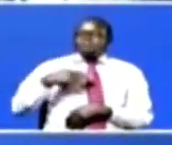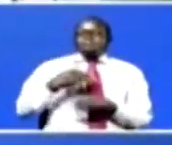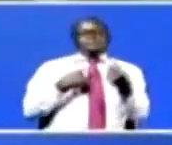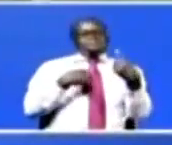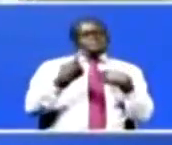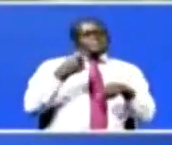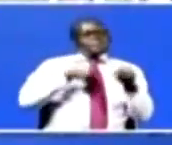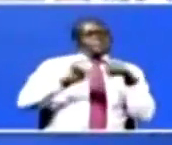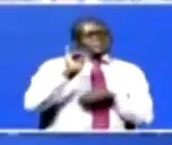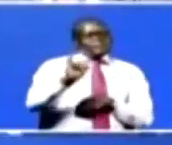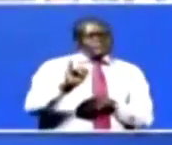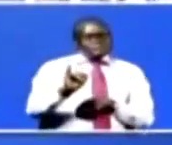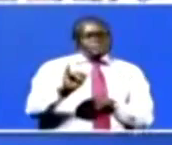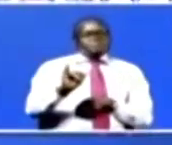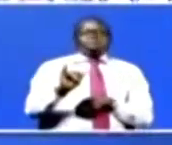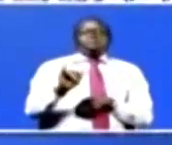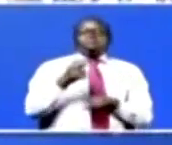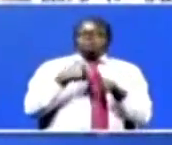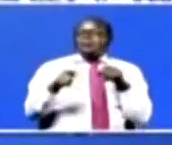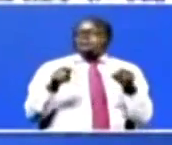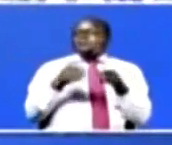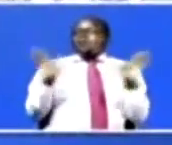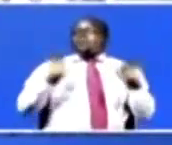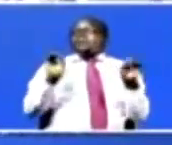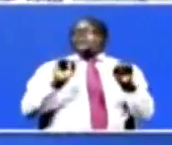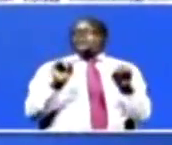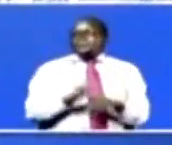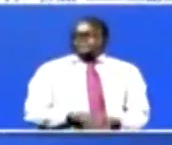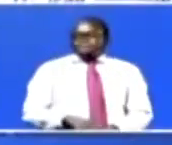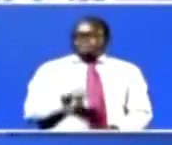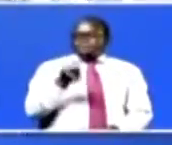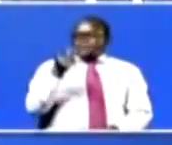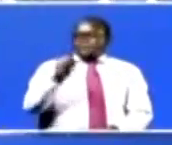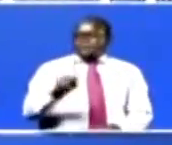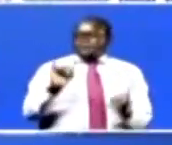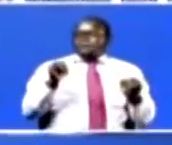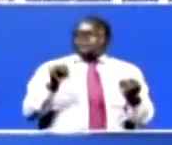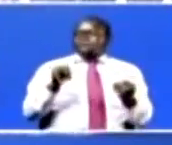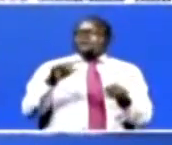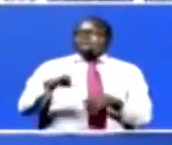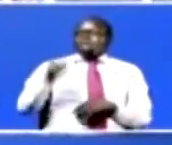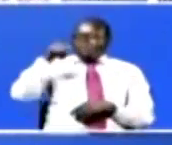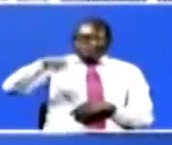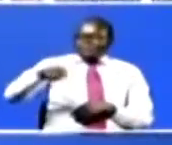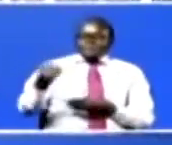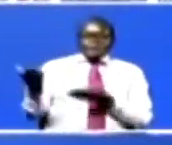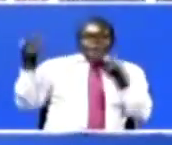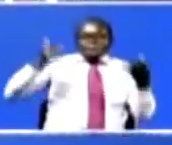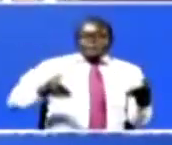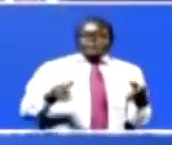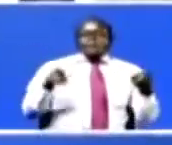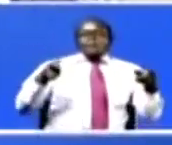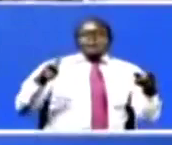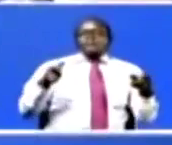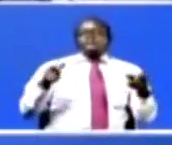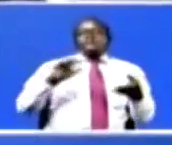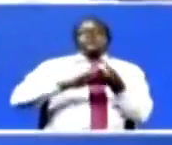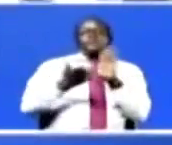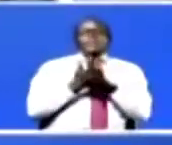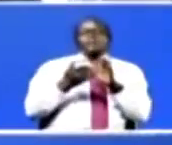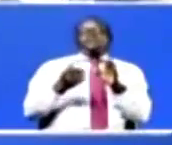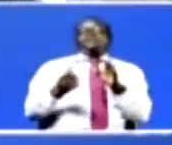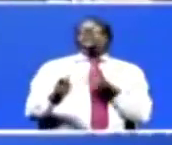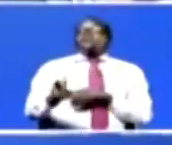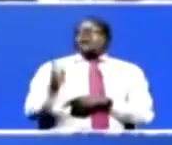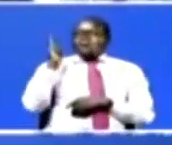talking, albeit in low tones. KTN News has just learned that the plant is filling LPG illegally and selling